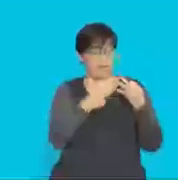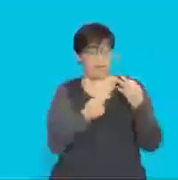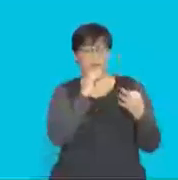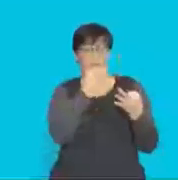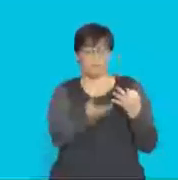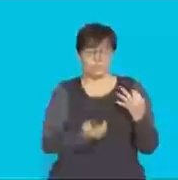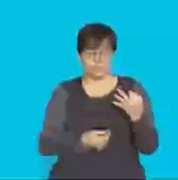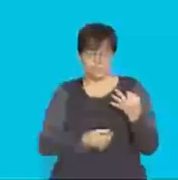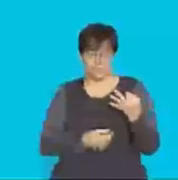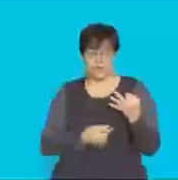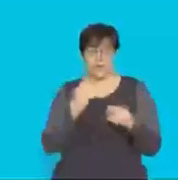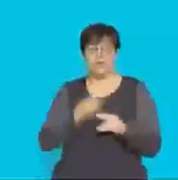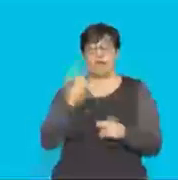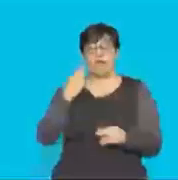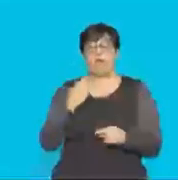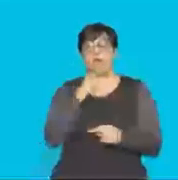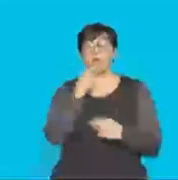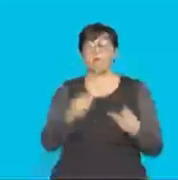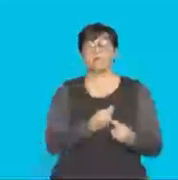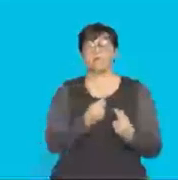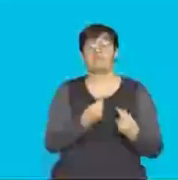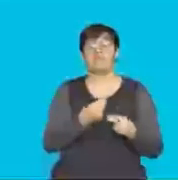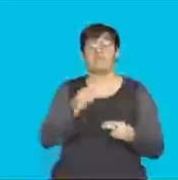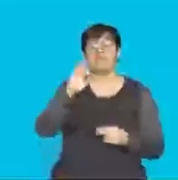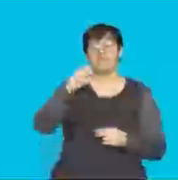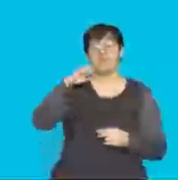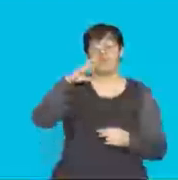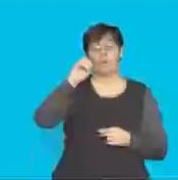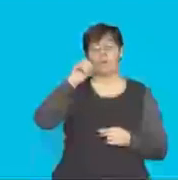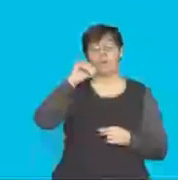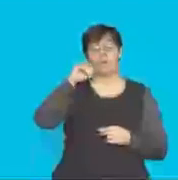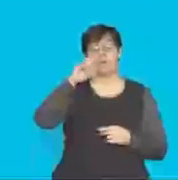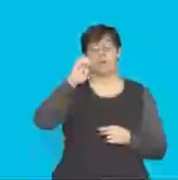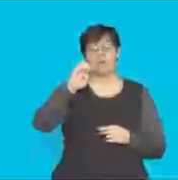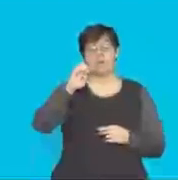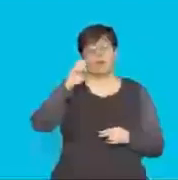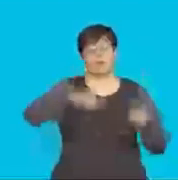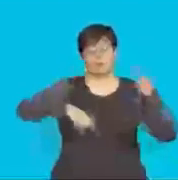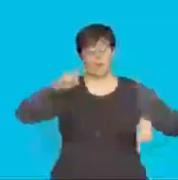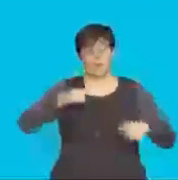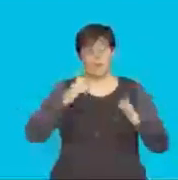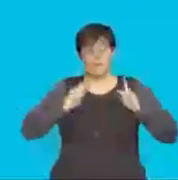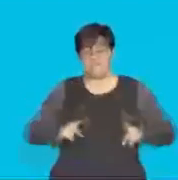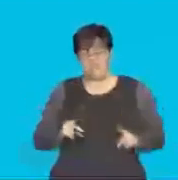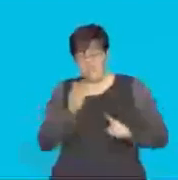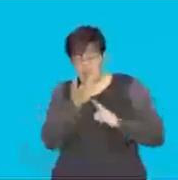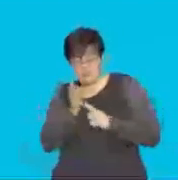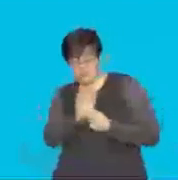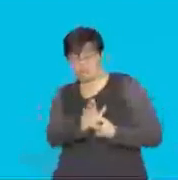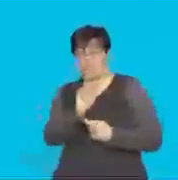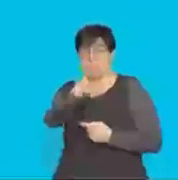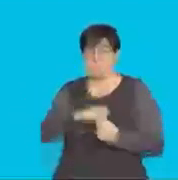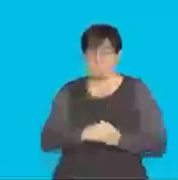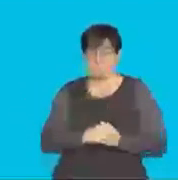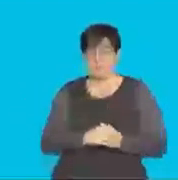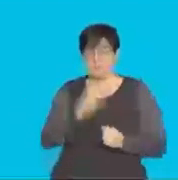got to end up with the phenotype ratio, and we've got to now describe the physical appearance of the offsprings. And we know that